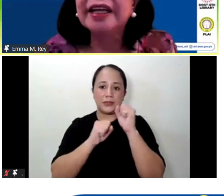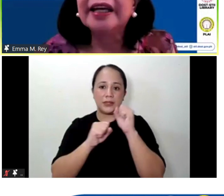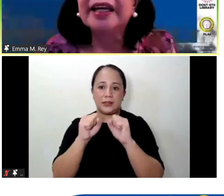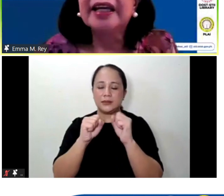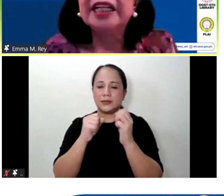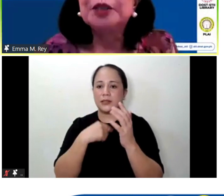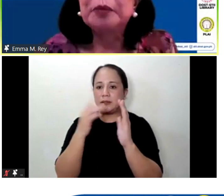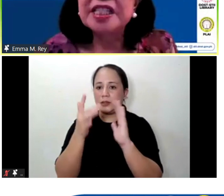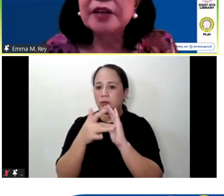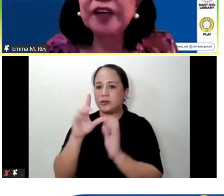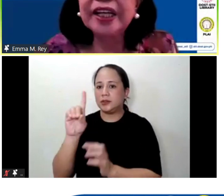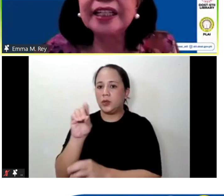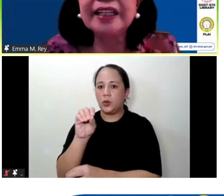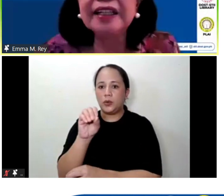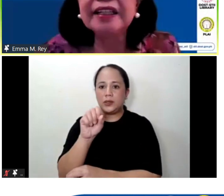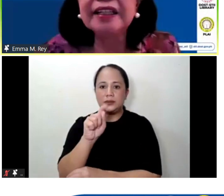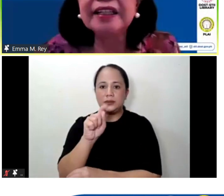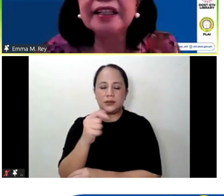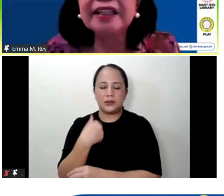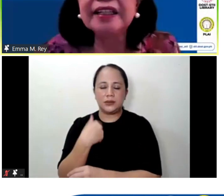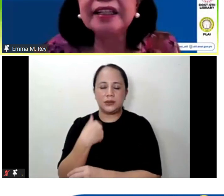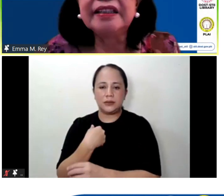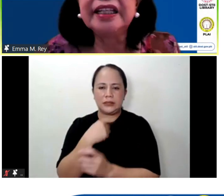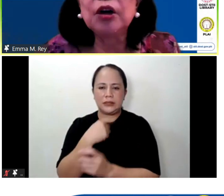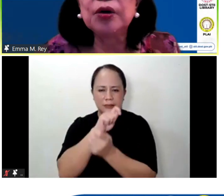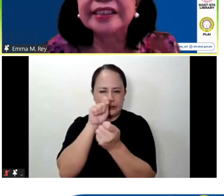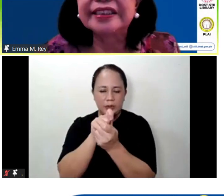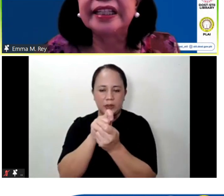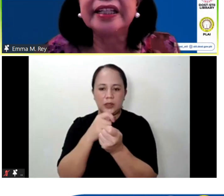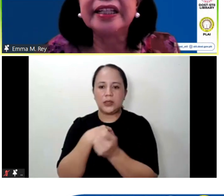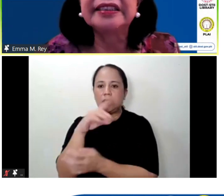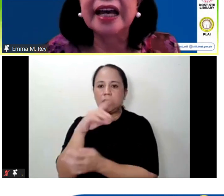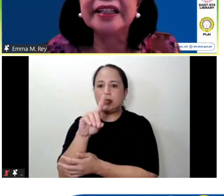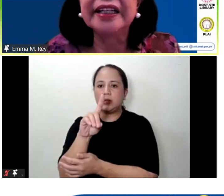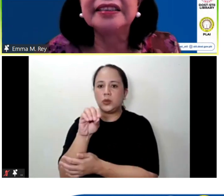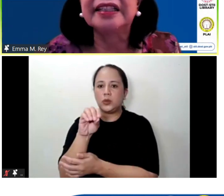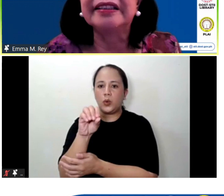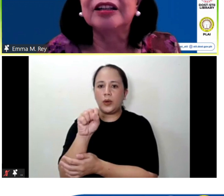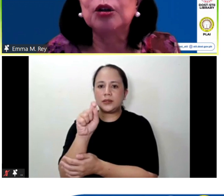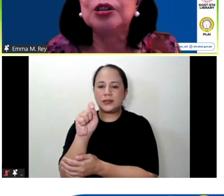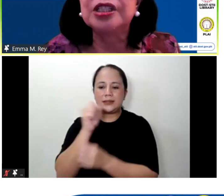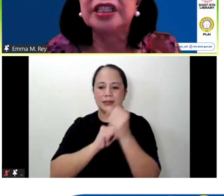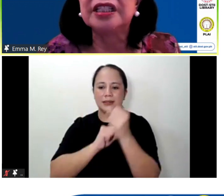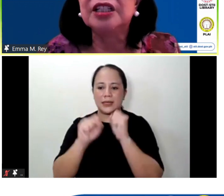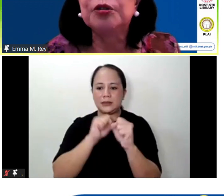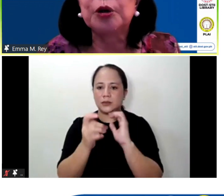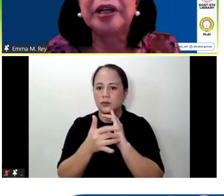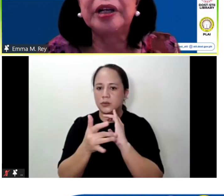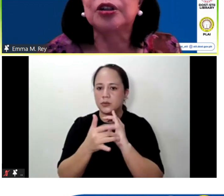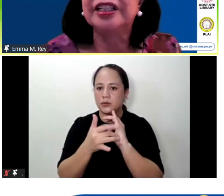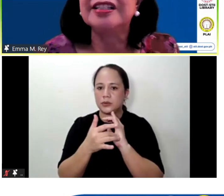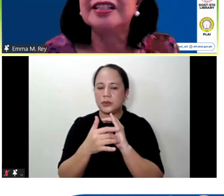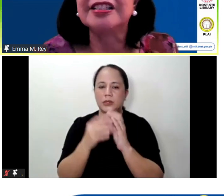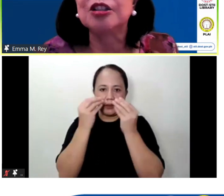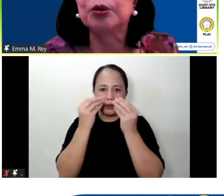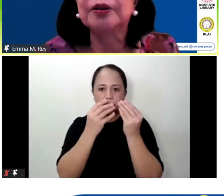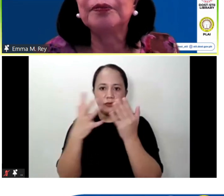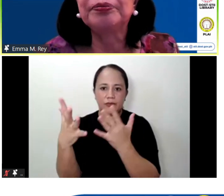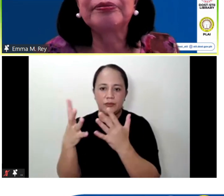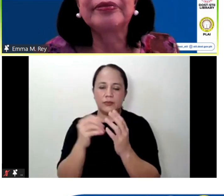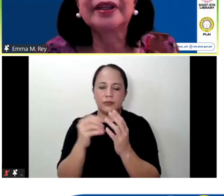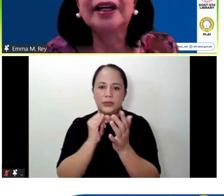Technology, specifically DOST Science and Technology Information